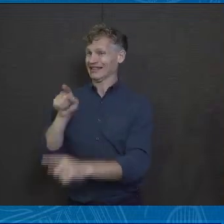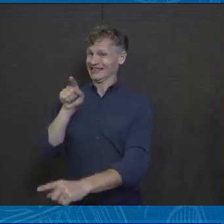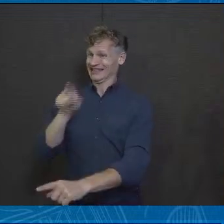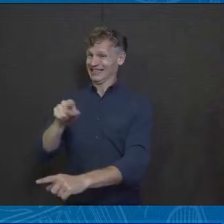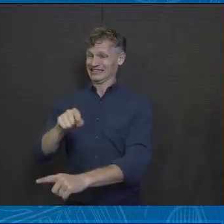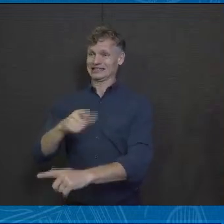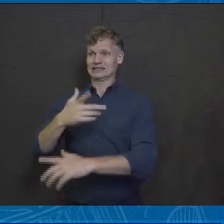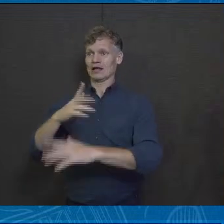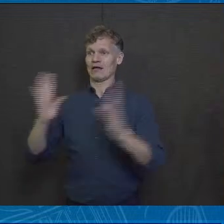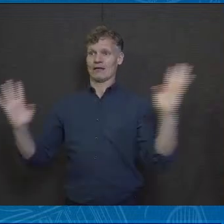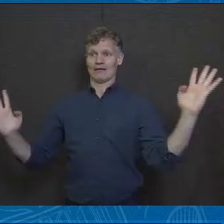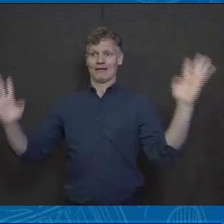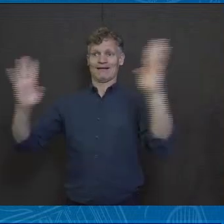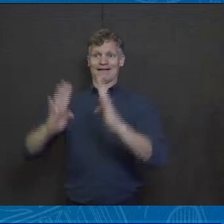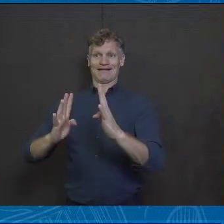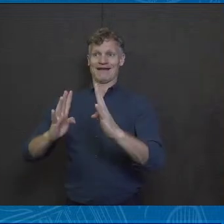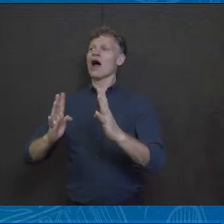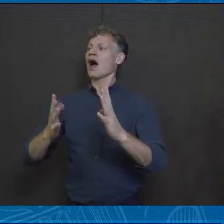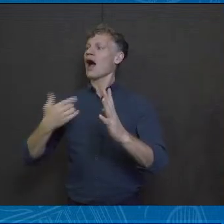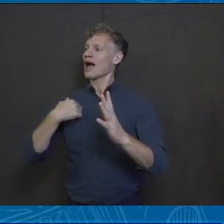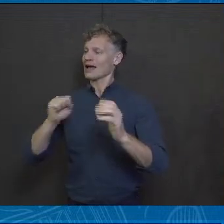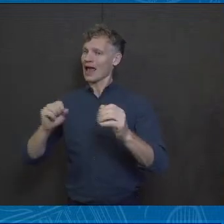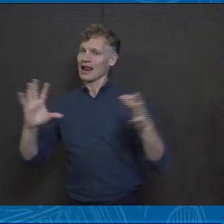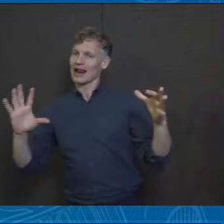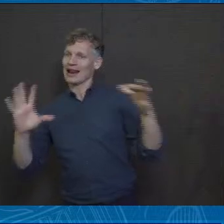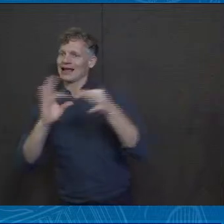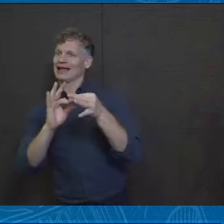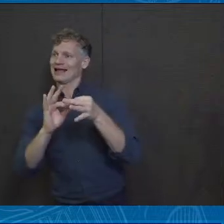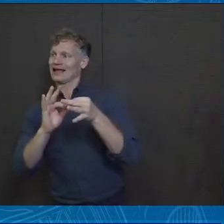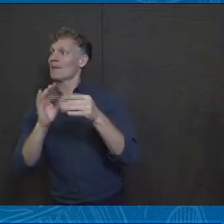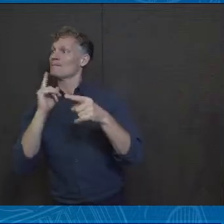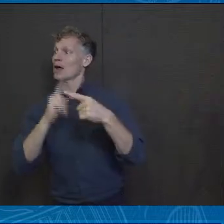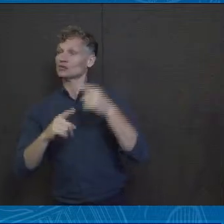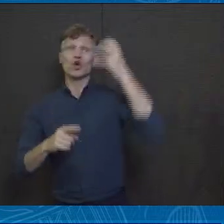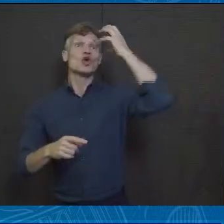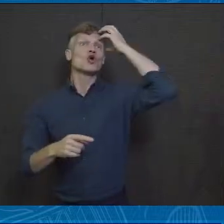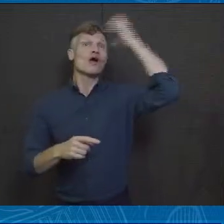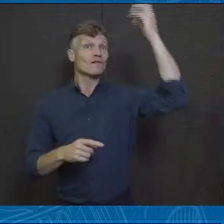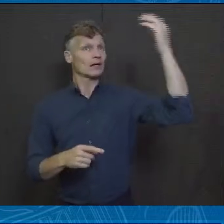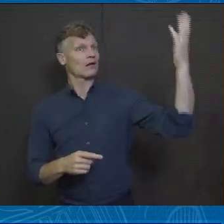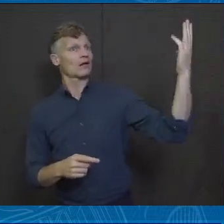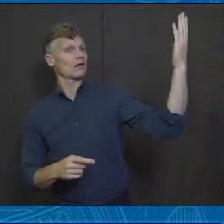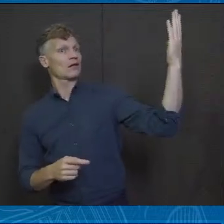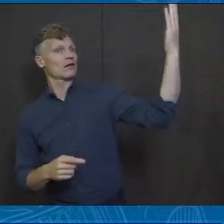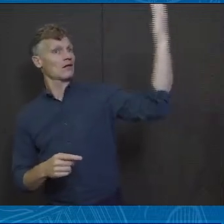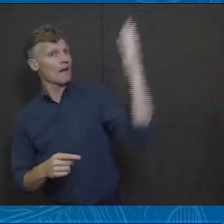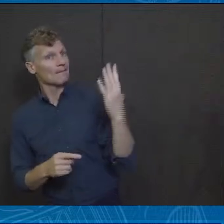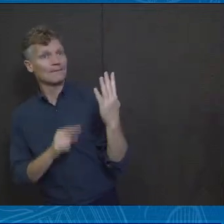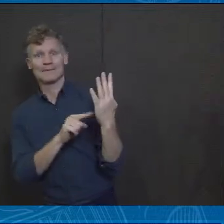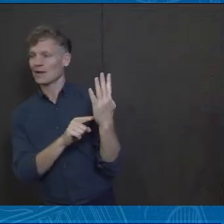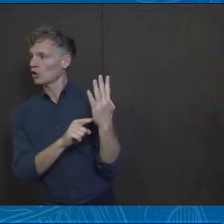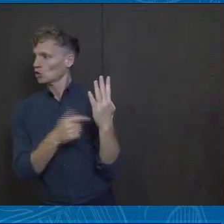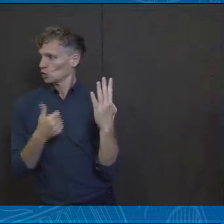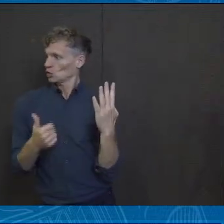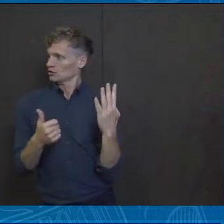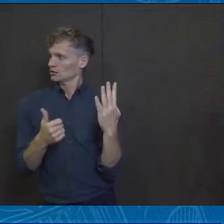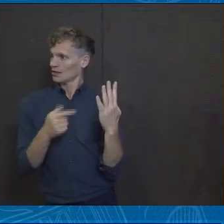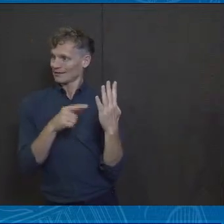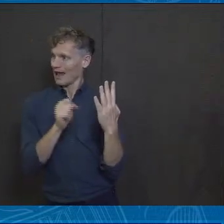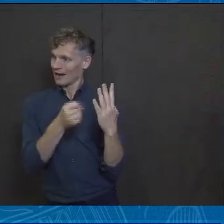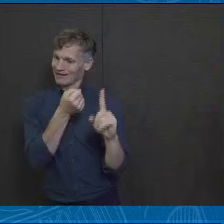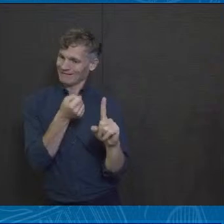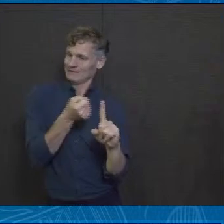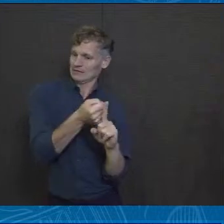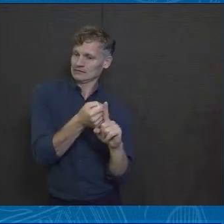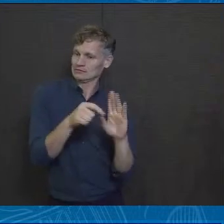to make that connection, and also allows me to allow government to come in, the policy actors, and we make that